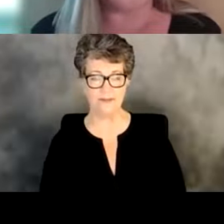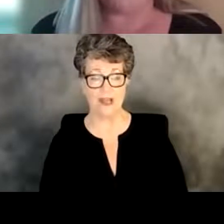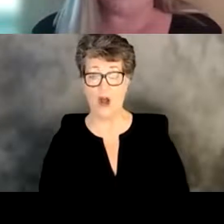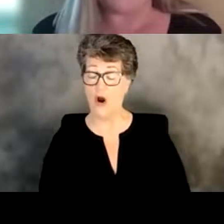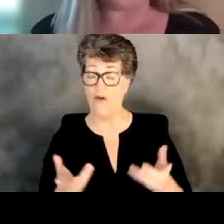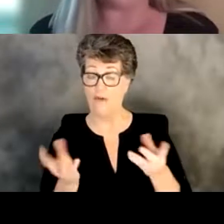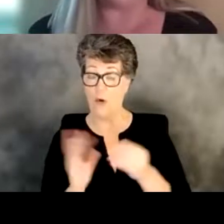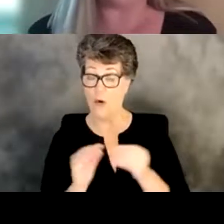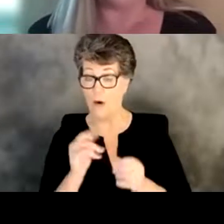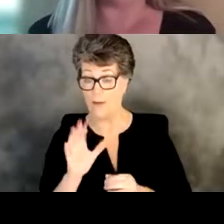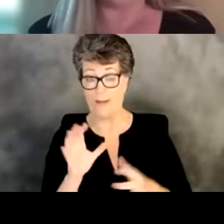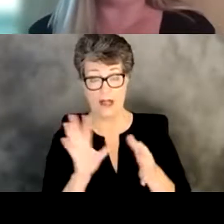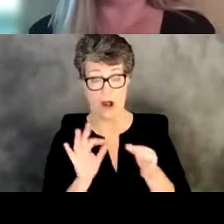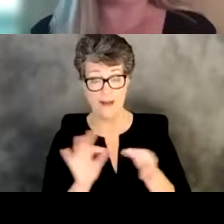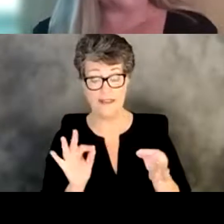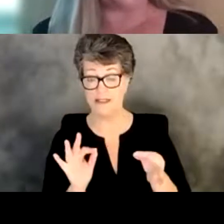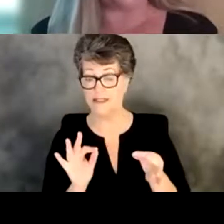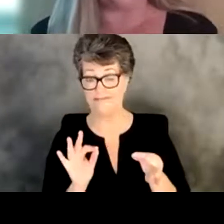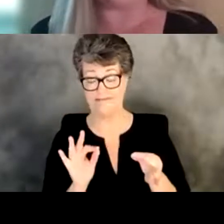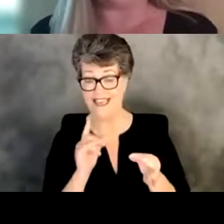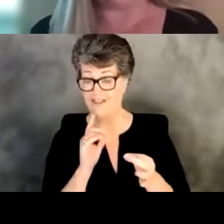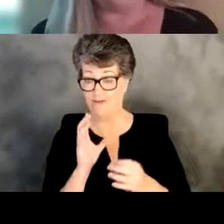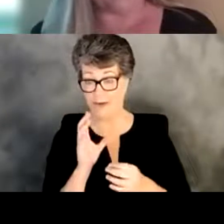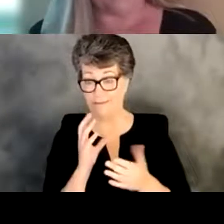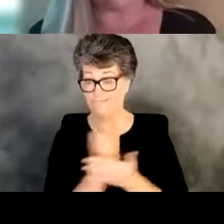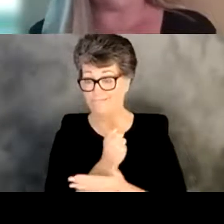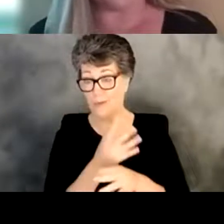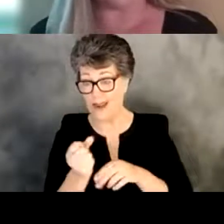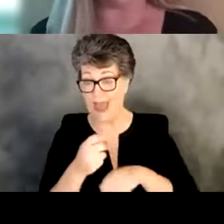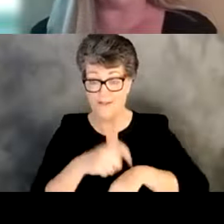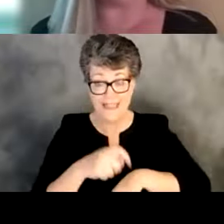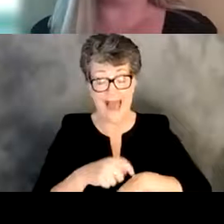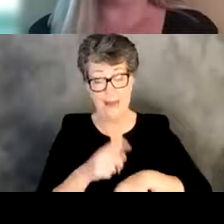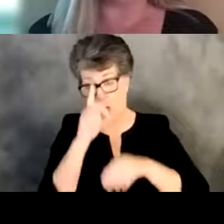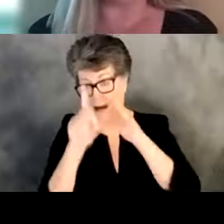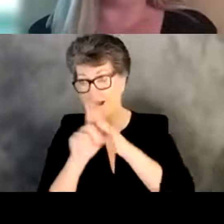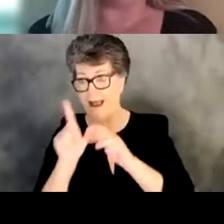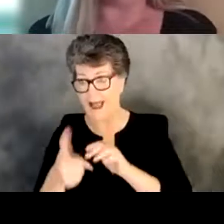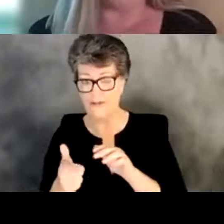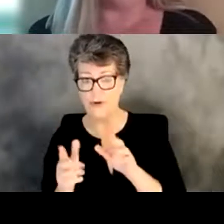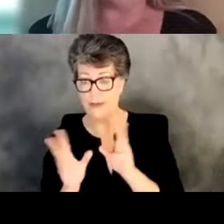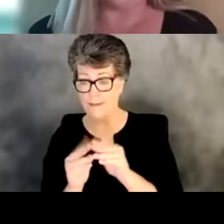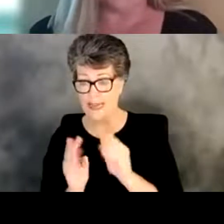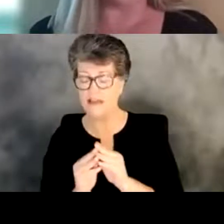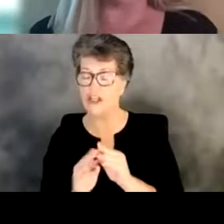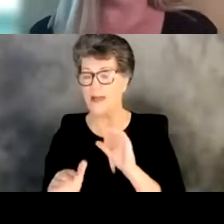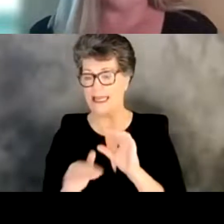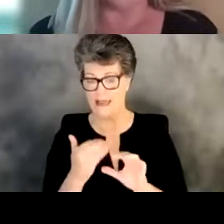additional public comment, if we don't have a chance to get to you or you think of things after today's meeting, you can always email